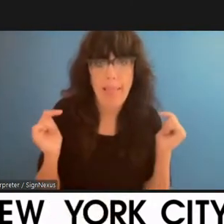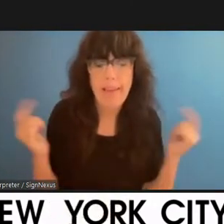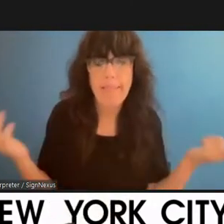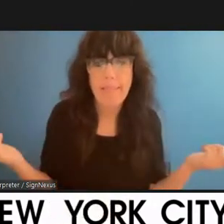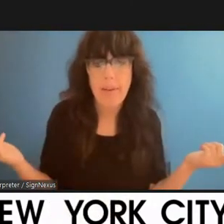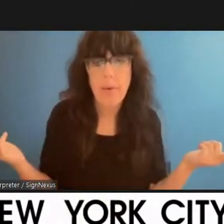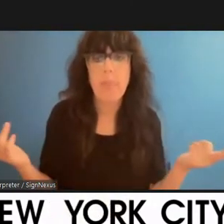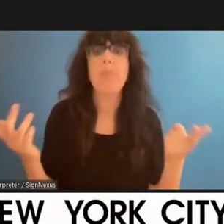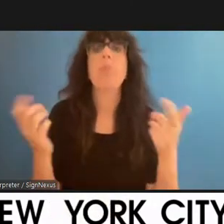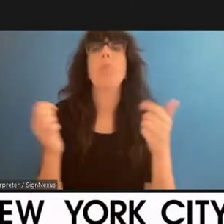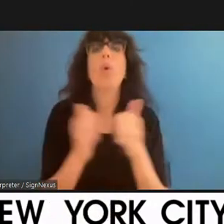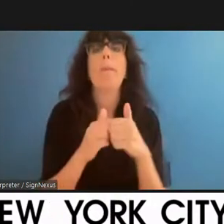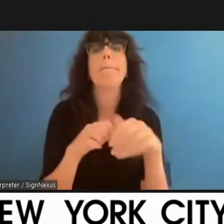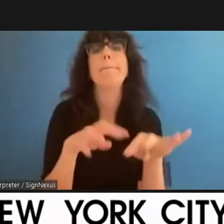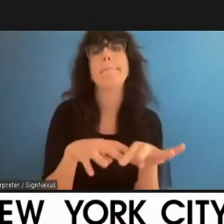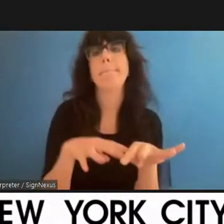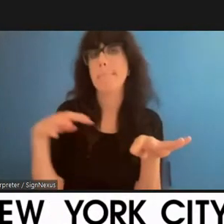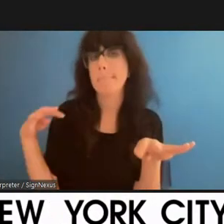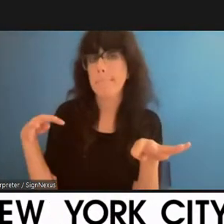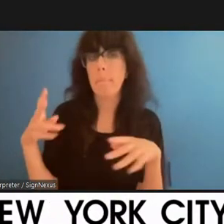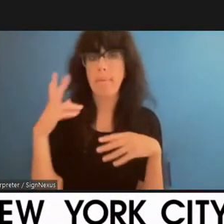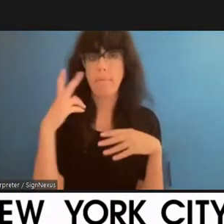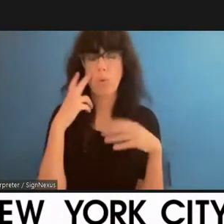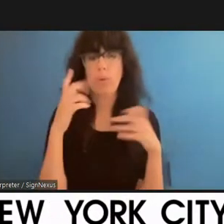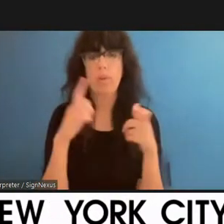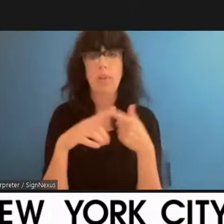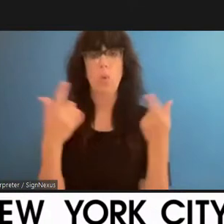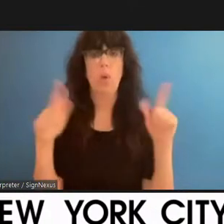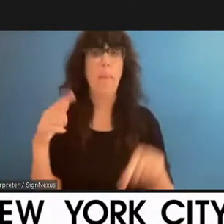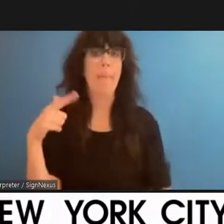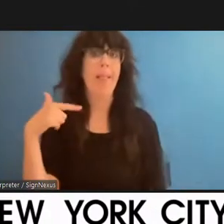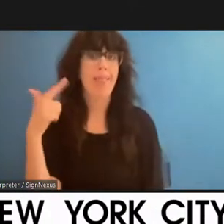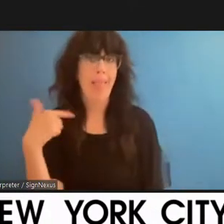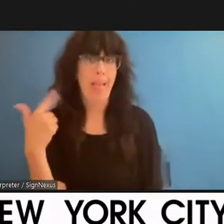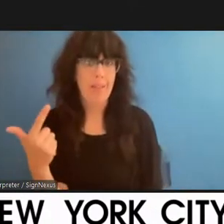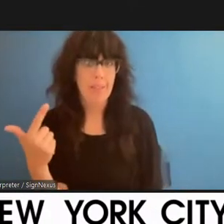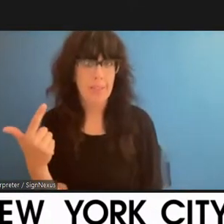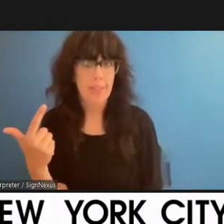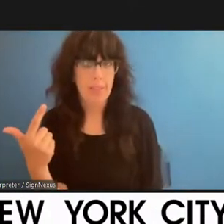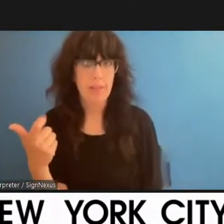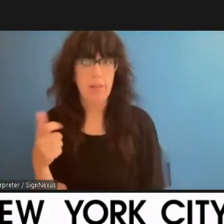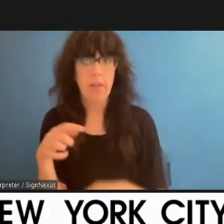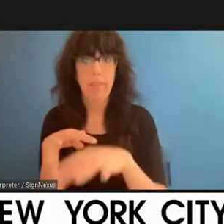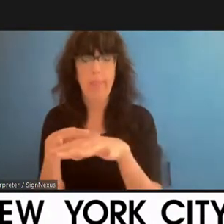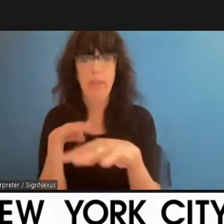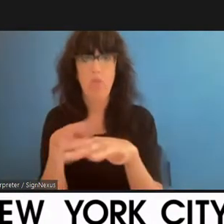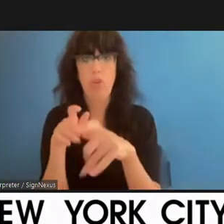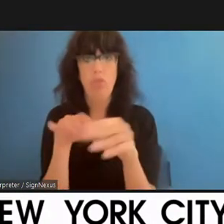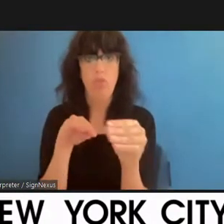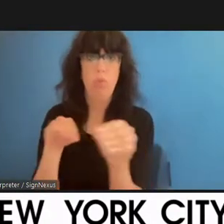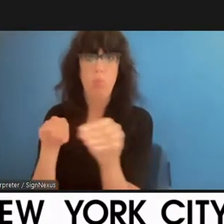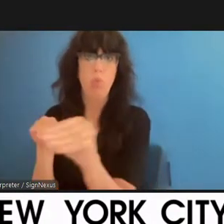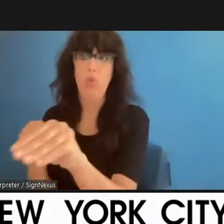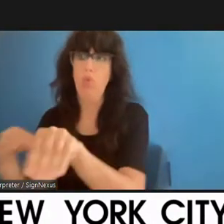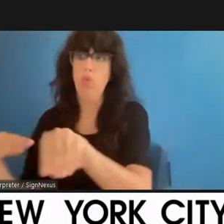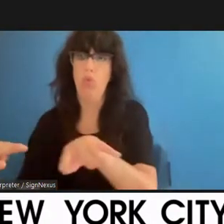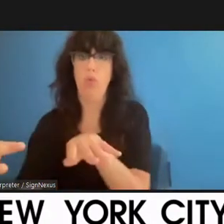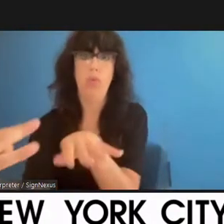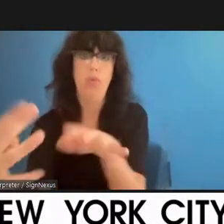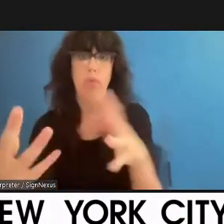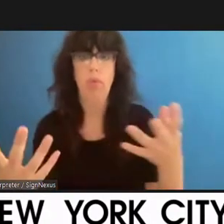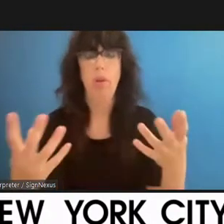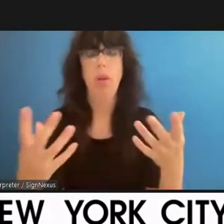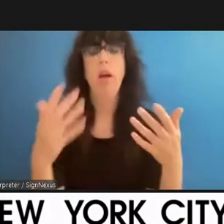of congestion uh if you look at what occurred in london the congestion just shifted so i know my colleagues have brought up